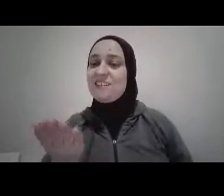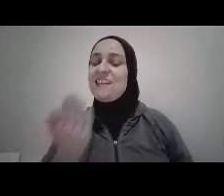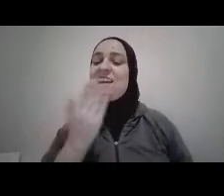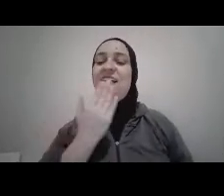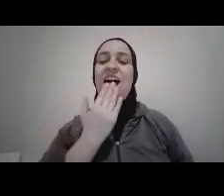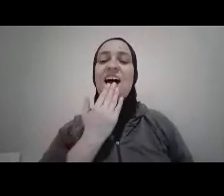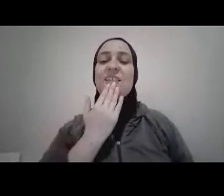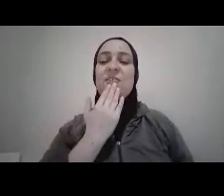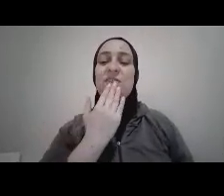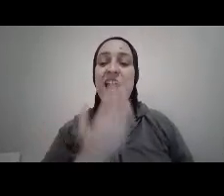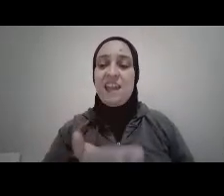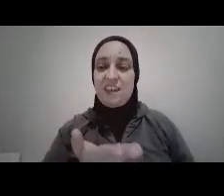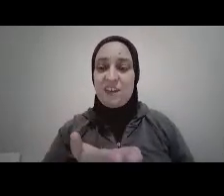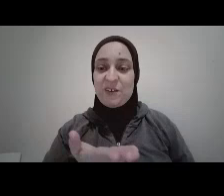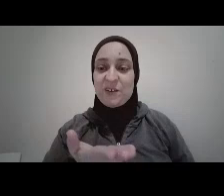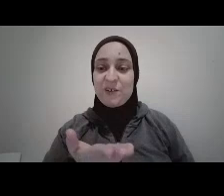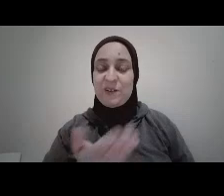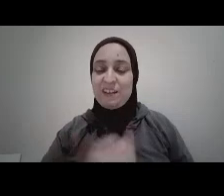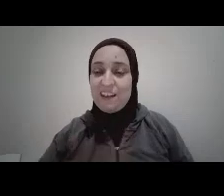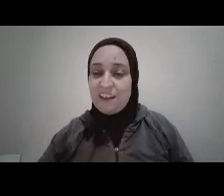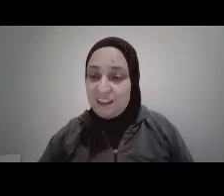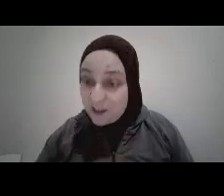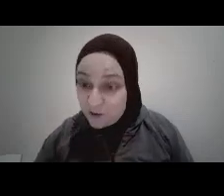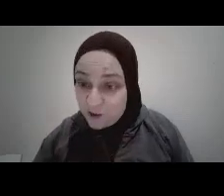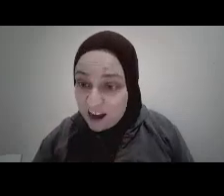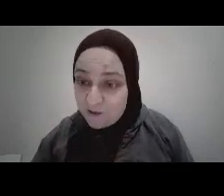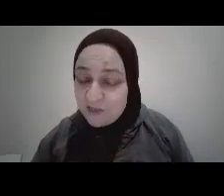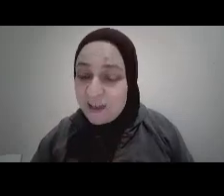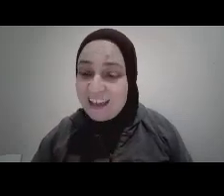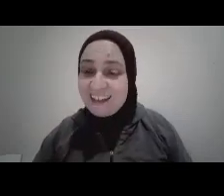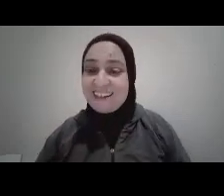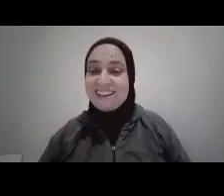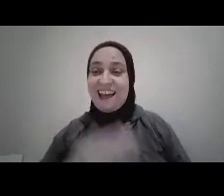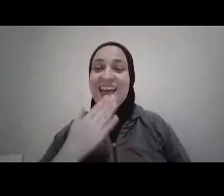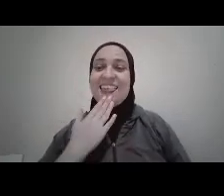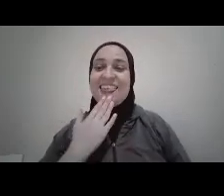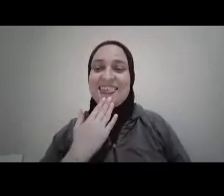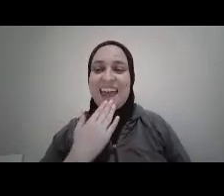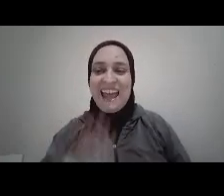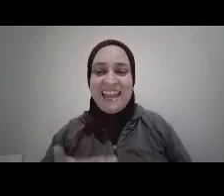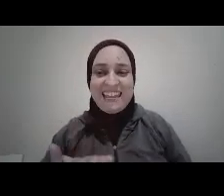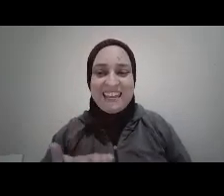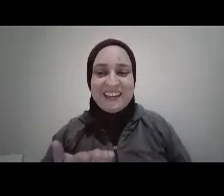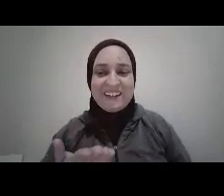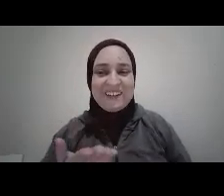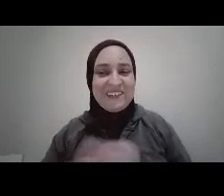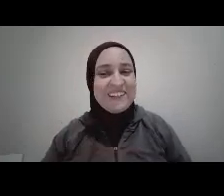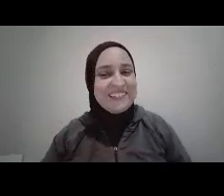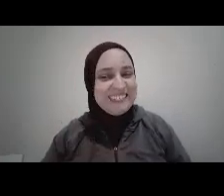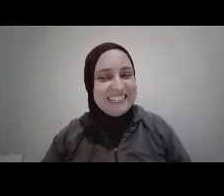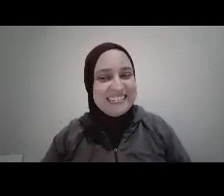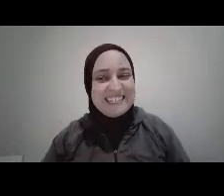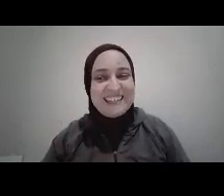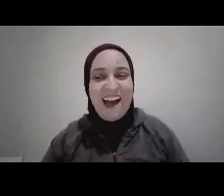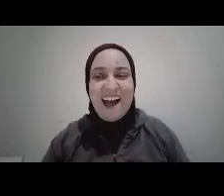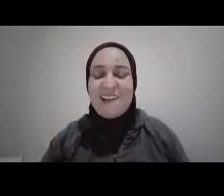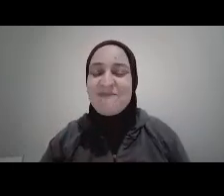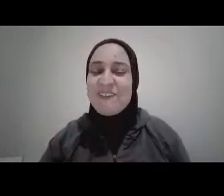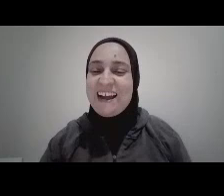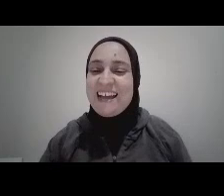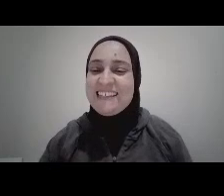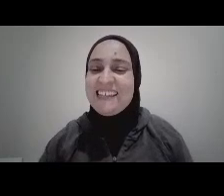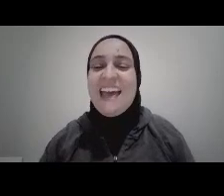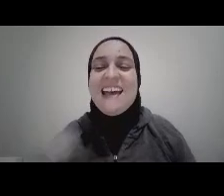looks just like that. Thank you. Can you try it with me? Thank you. Good